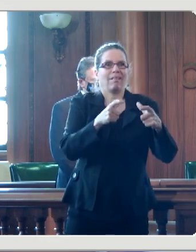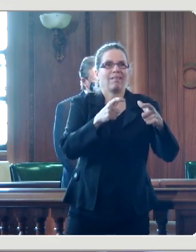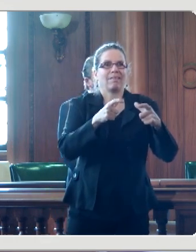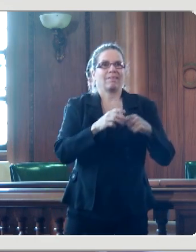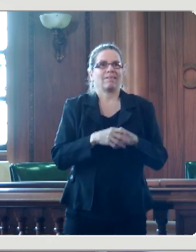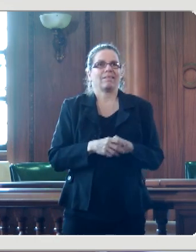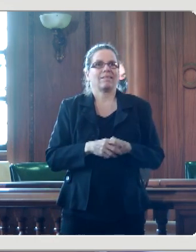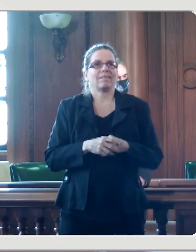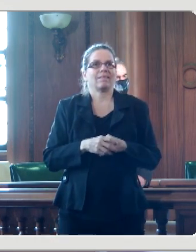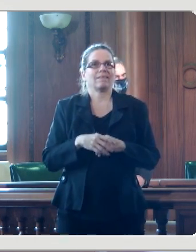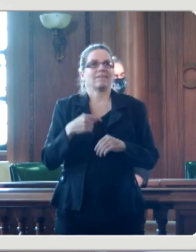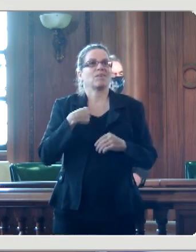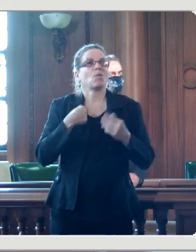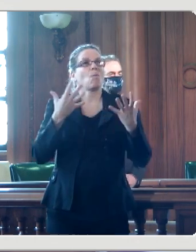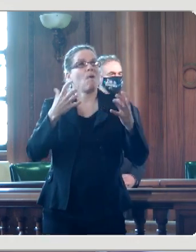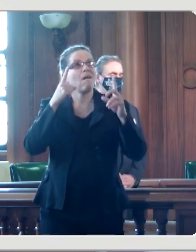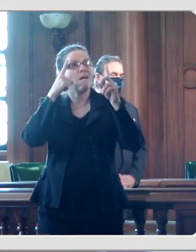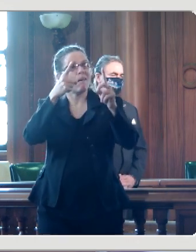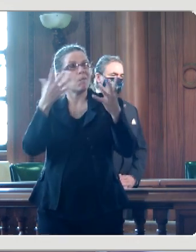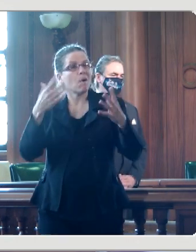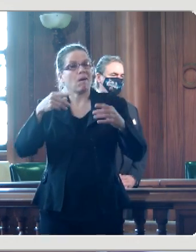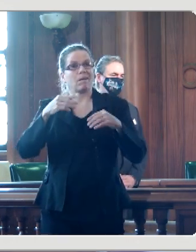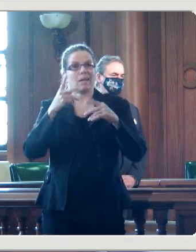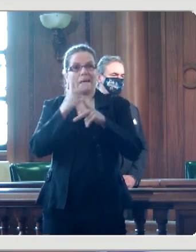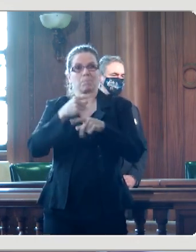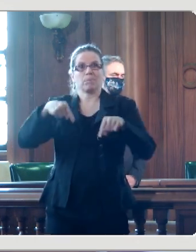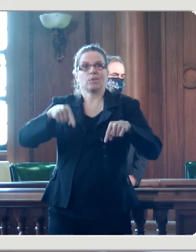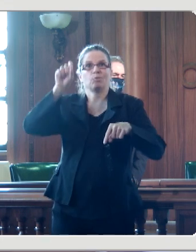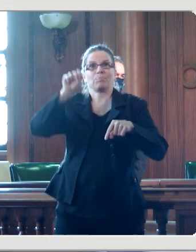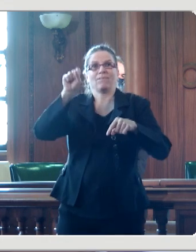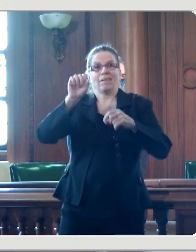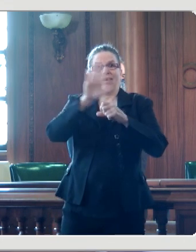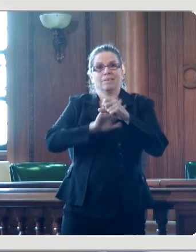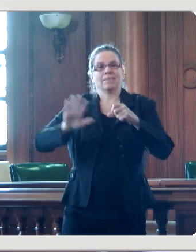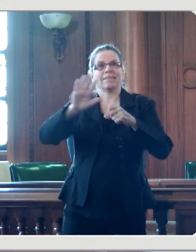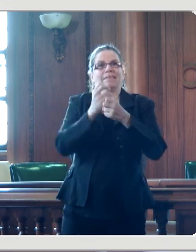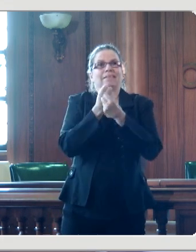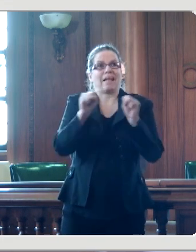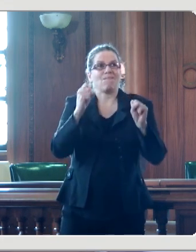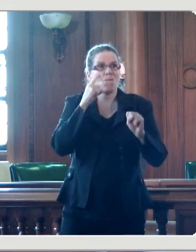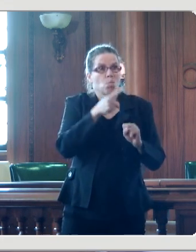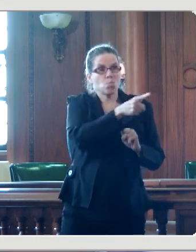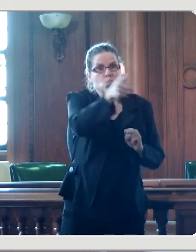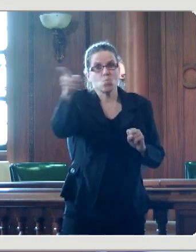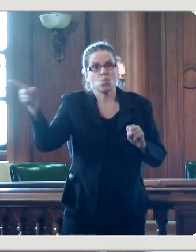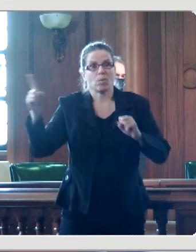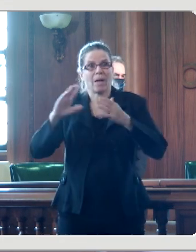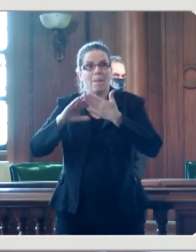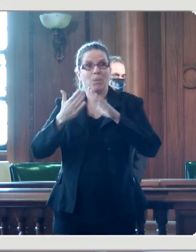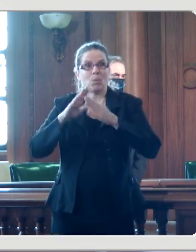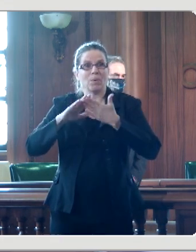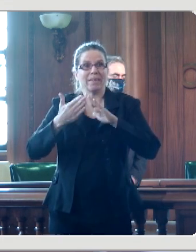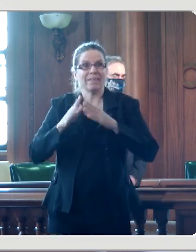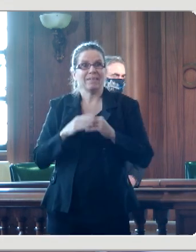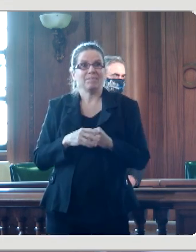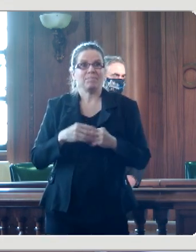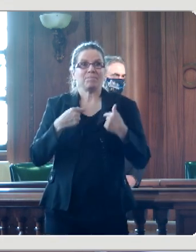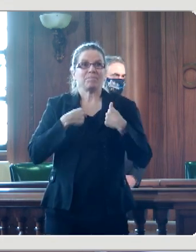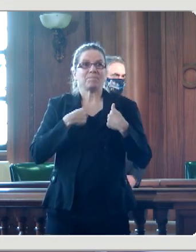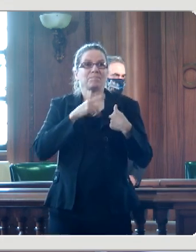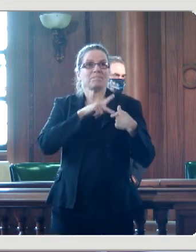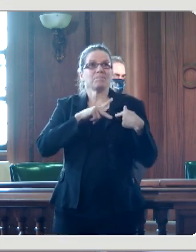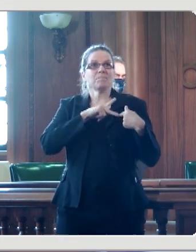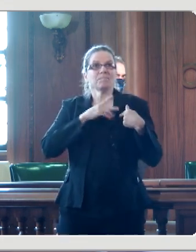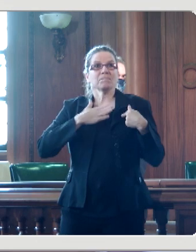What I'm asking for and what I'm getting cooperation with right now, and I thank Commissioner Helen Carlton and Pat Sullivan for